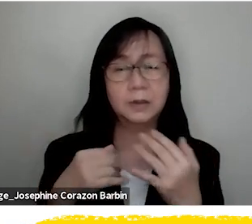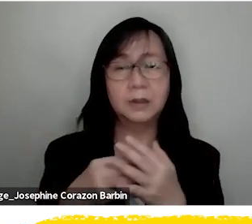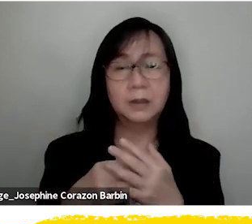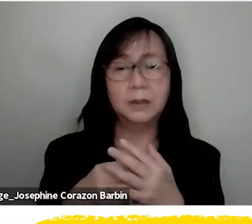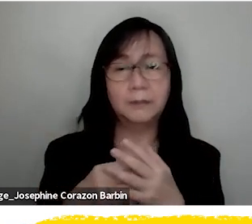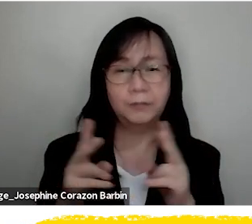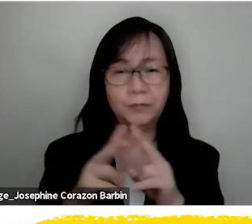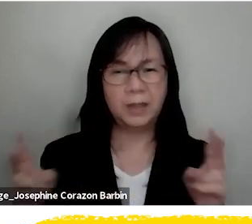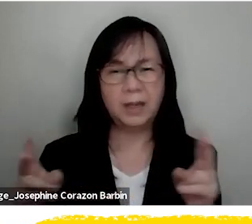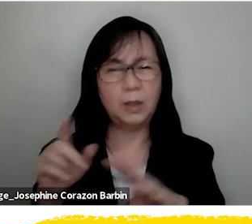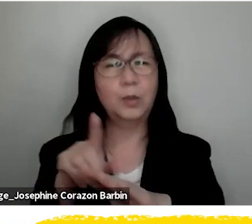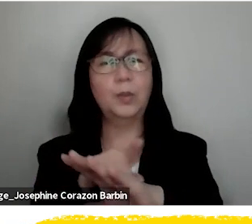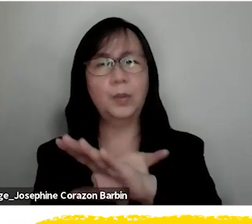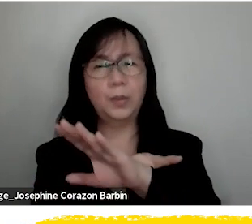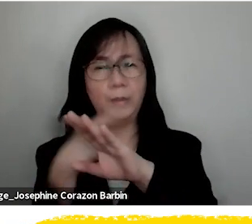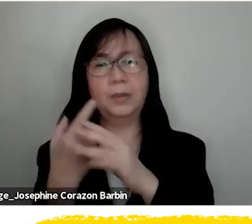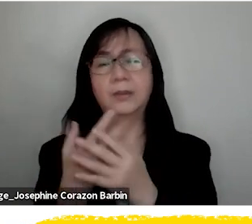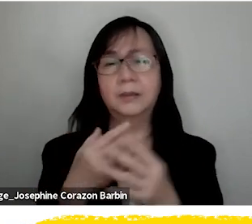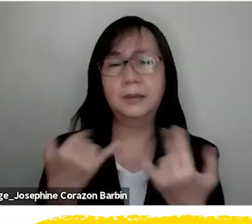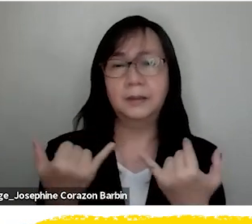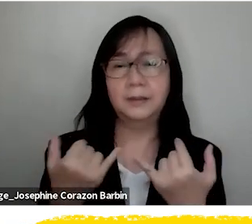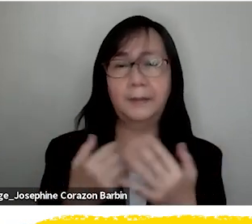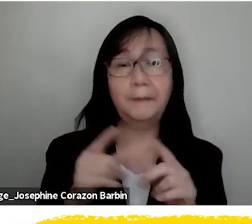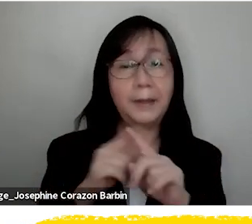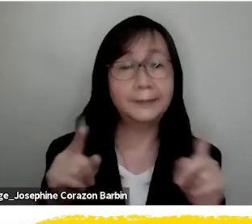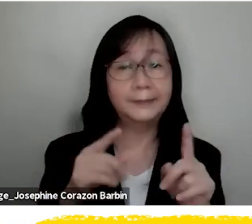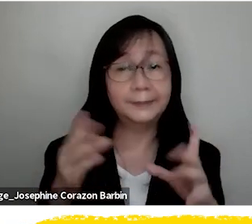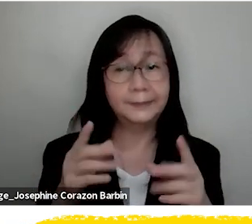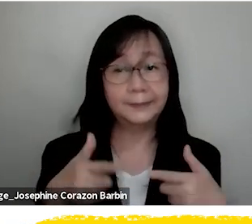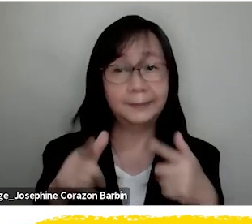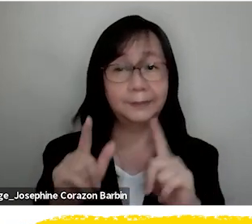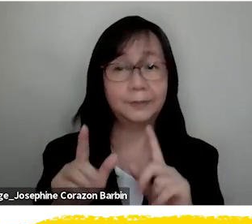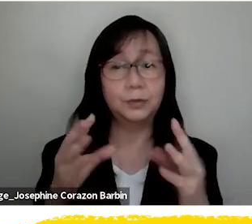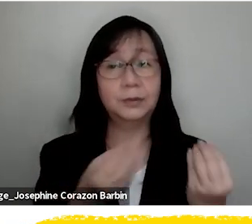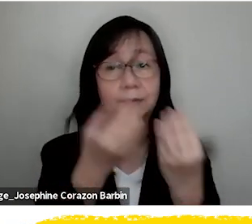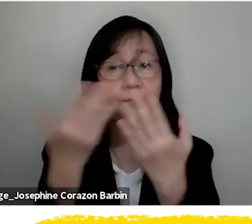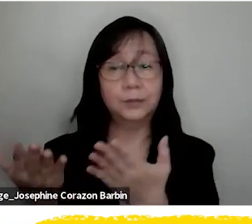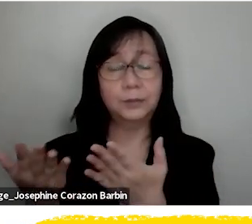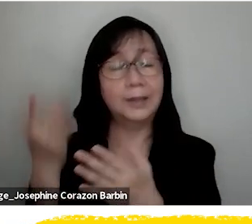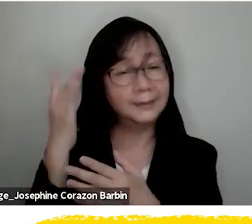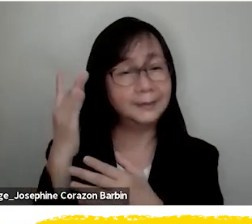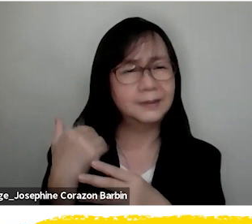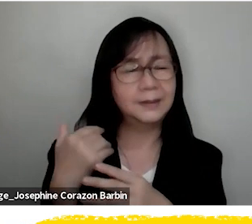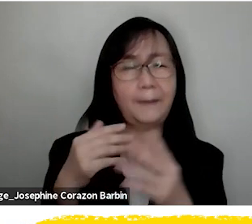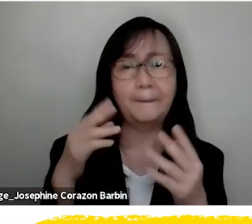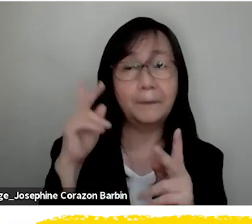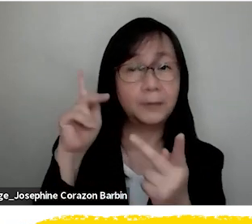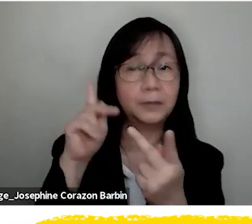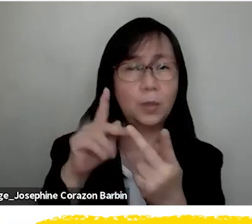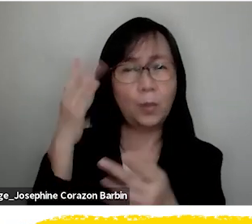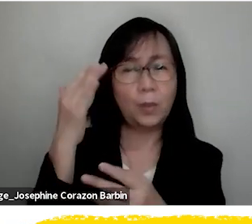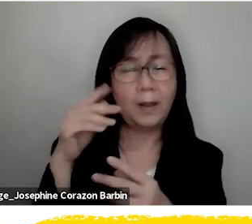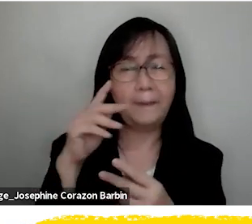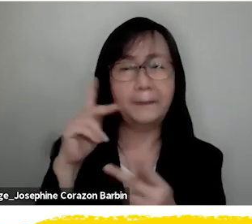very quite long, comprehensive guide, but let me give you a sense of the purpose of the main purpose of